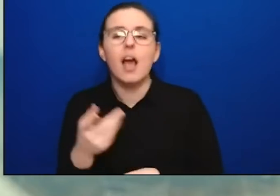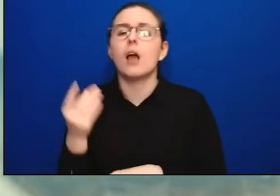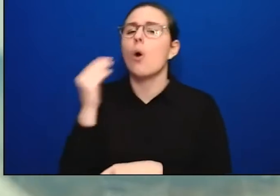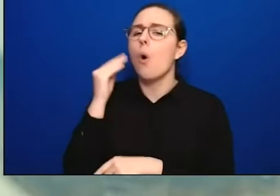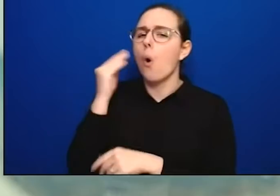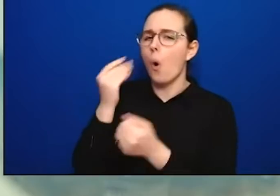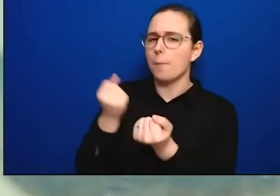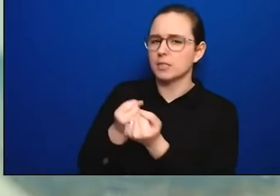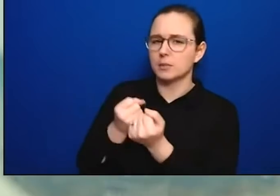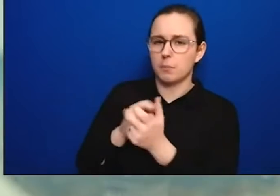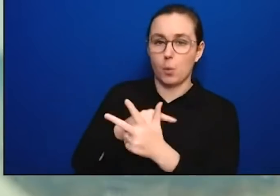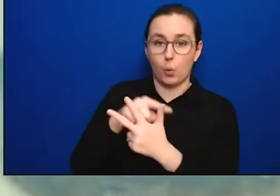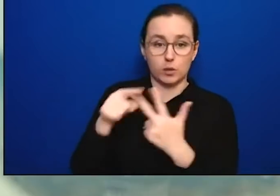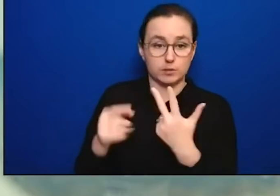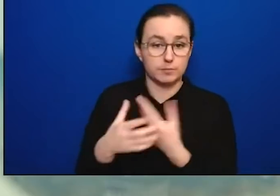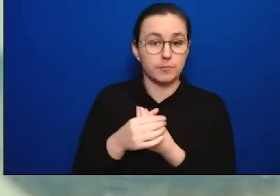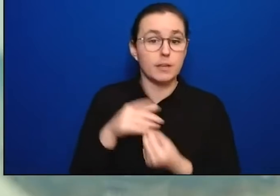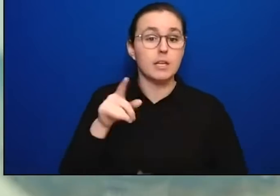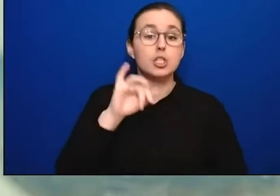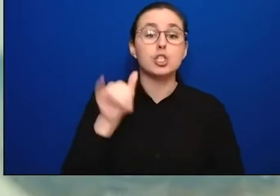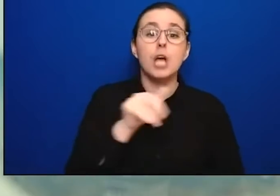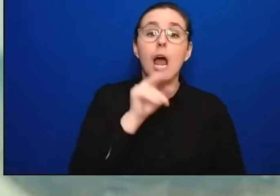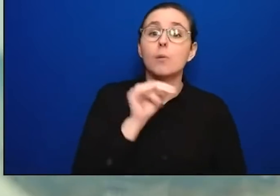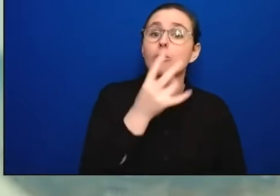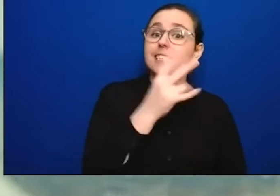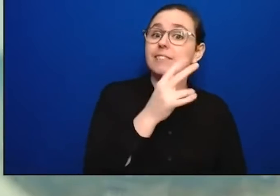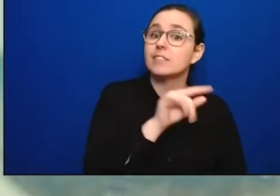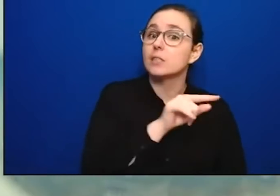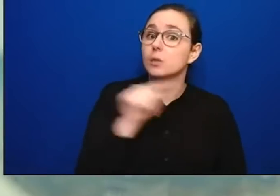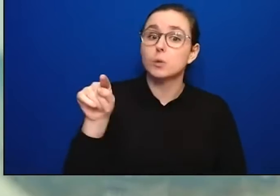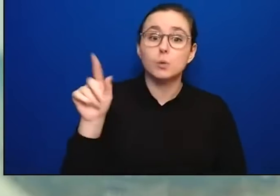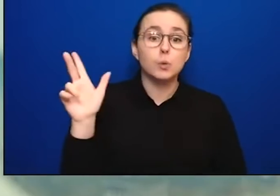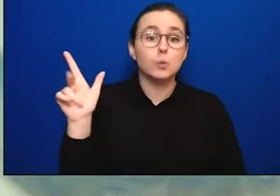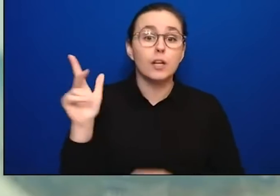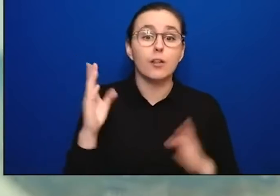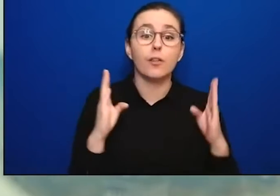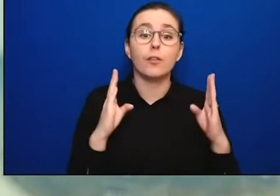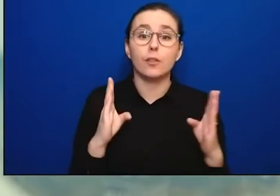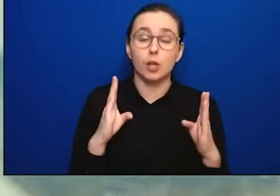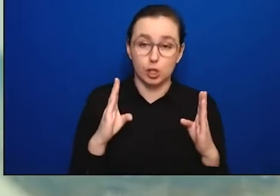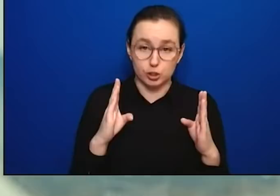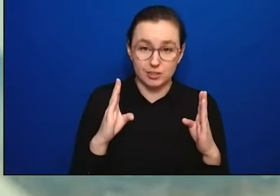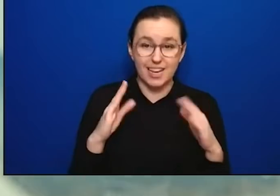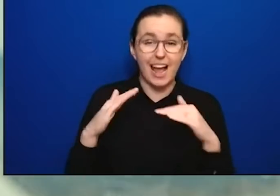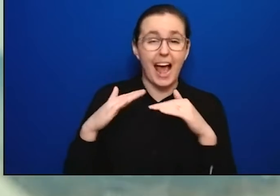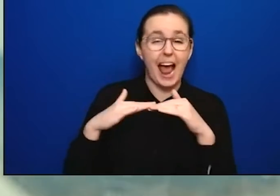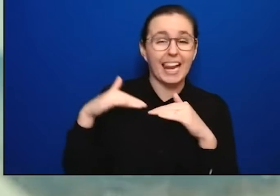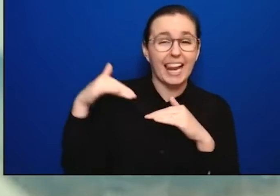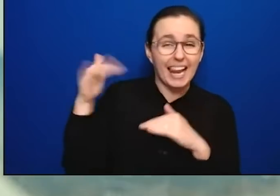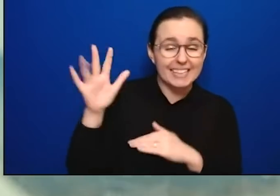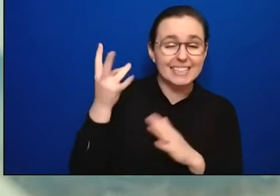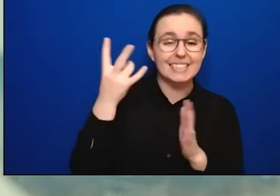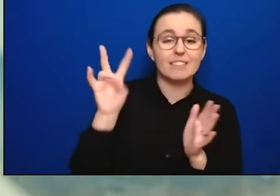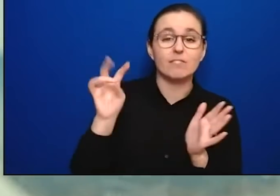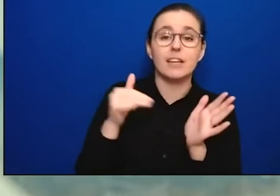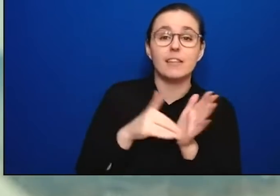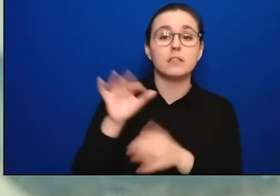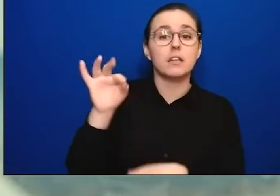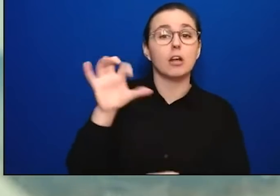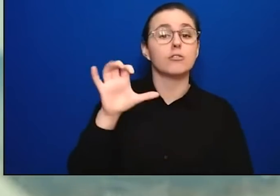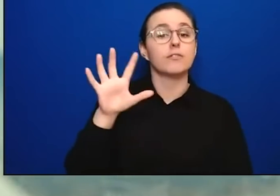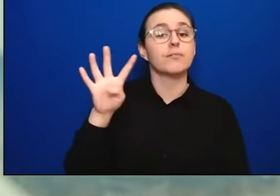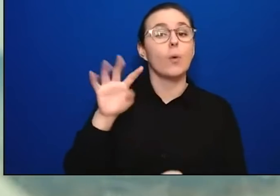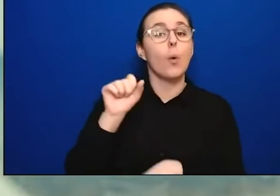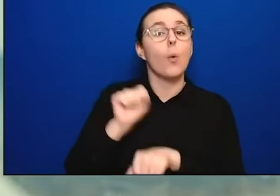and home support. I can report that from January 17th to 23rd, at least 17,954